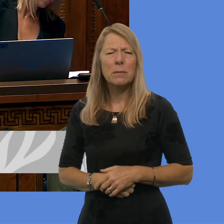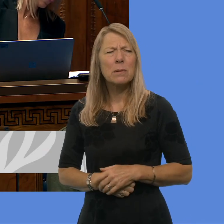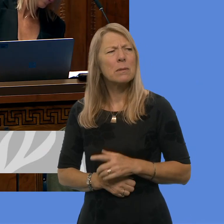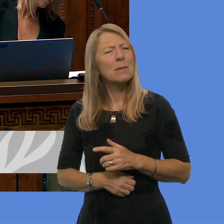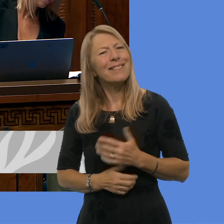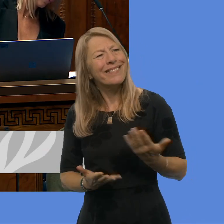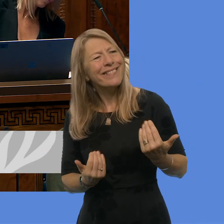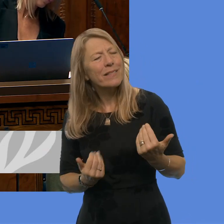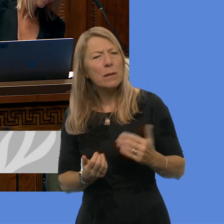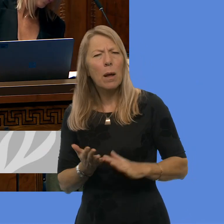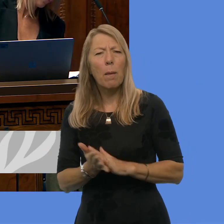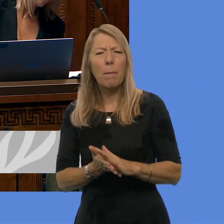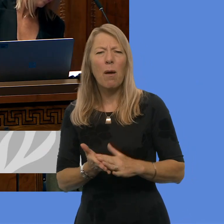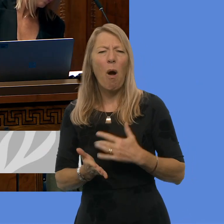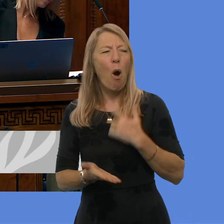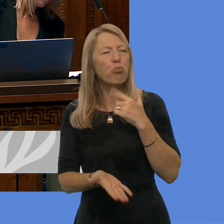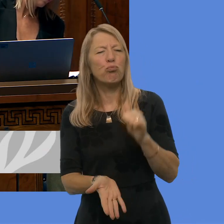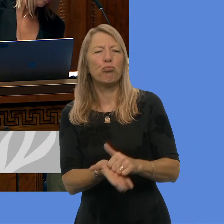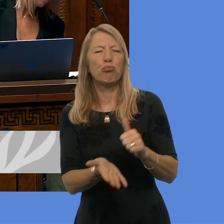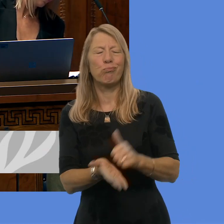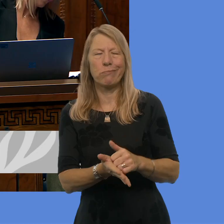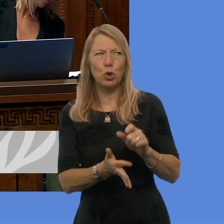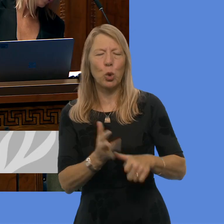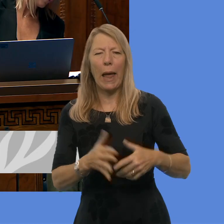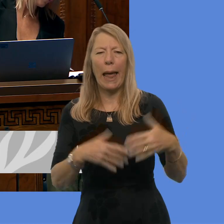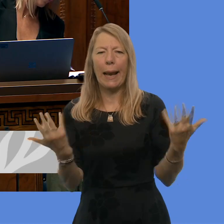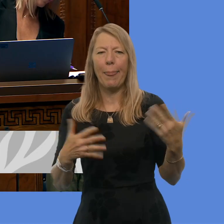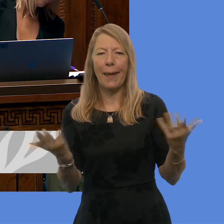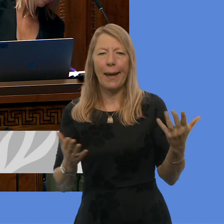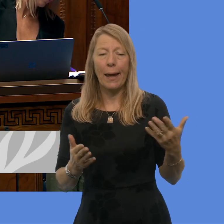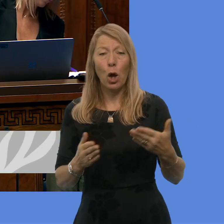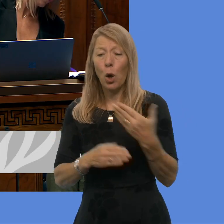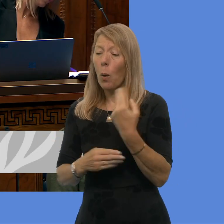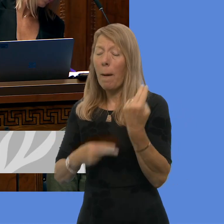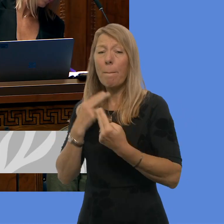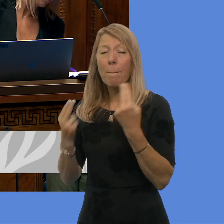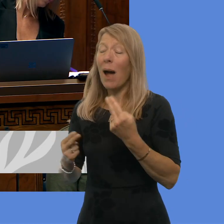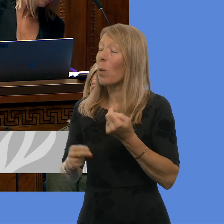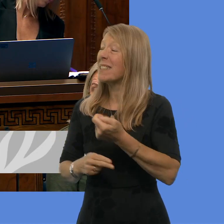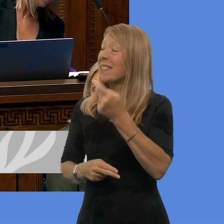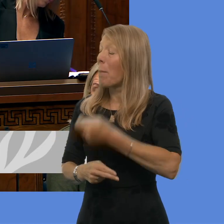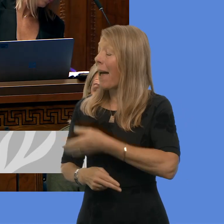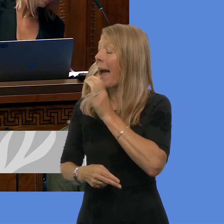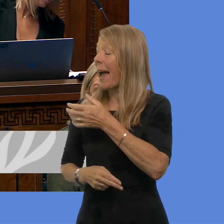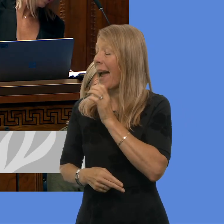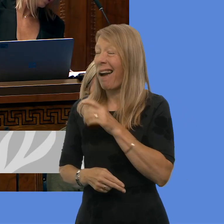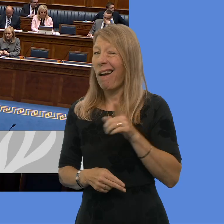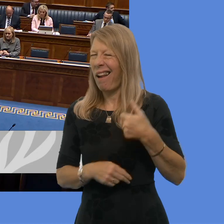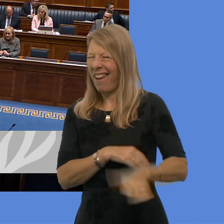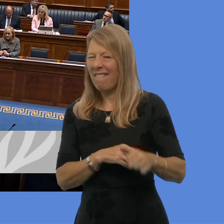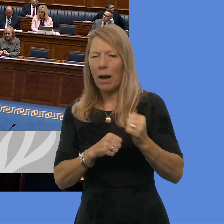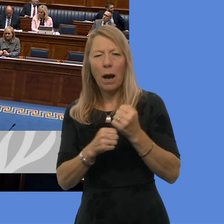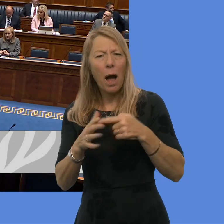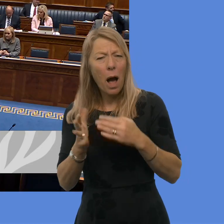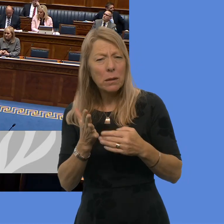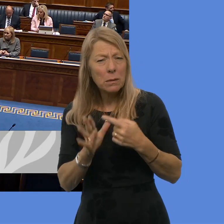of short-termism, just to go to banquets and sip champagne whilst people in Gaza are starving.